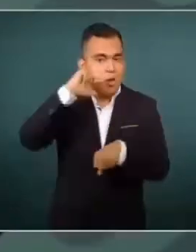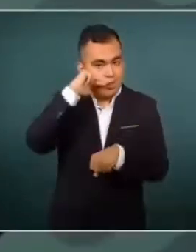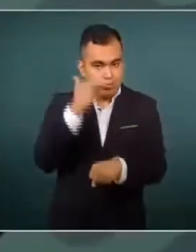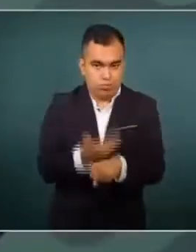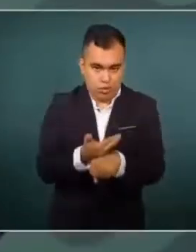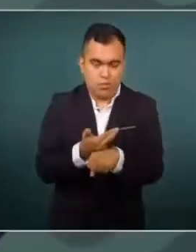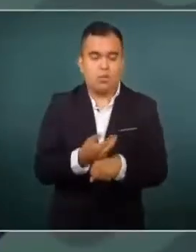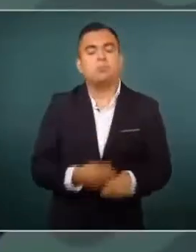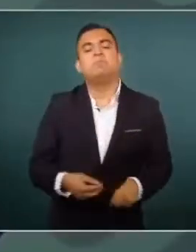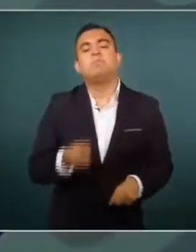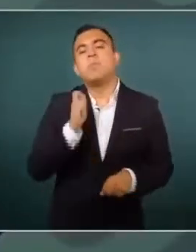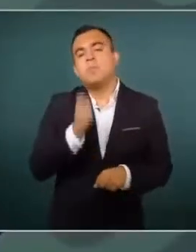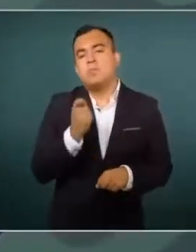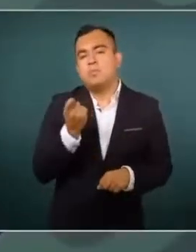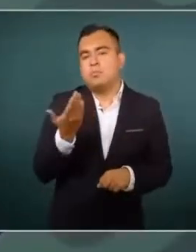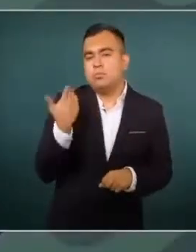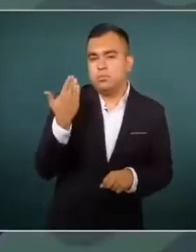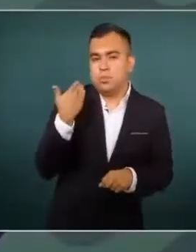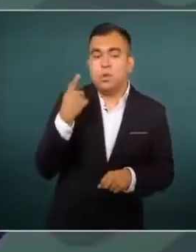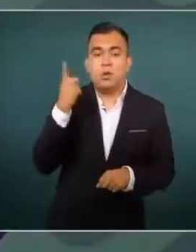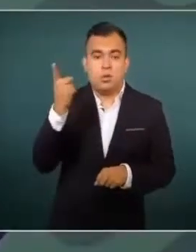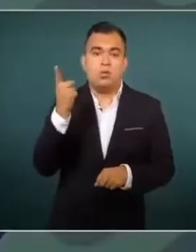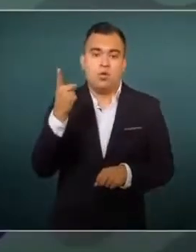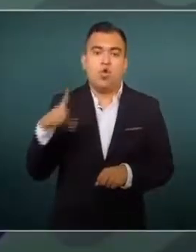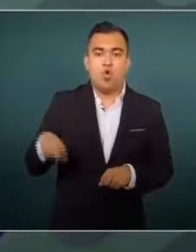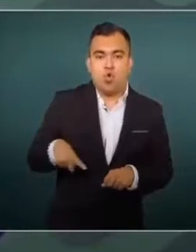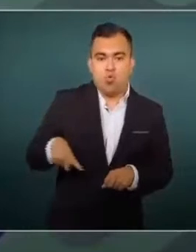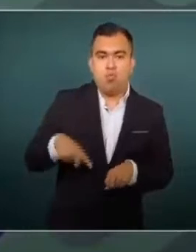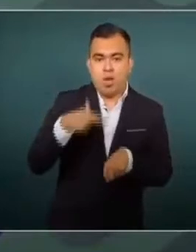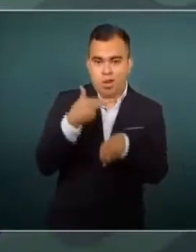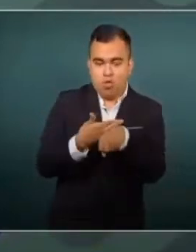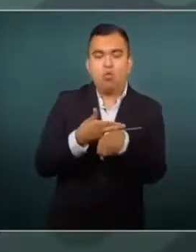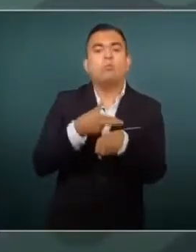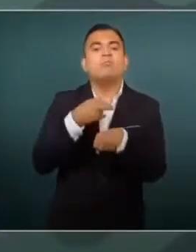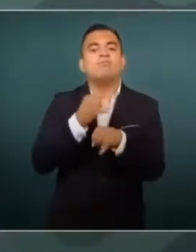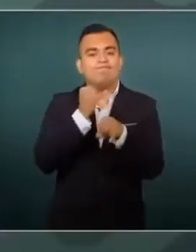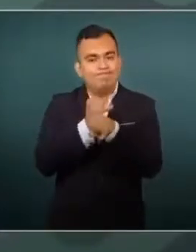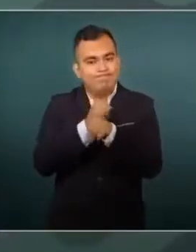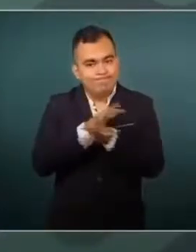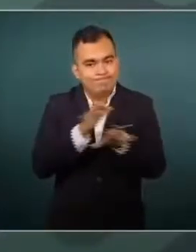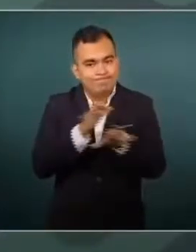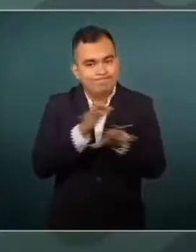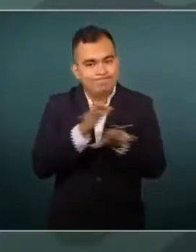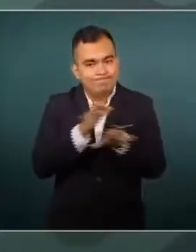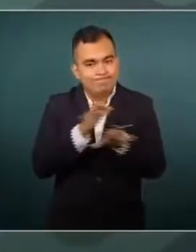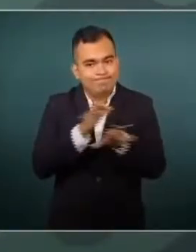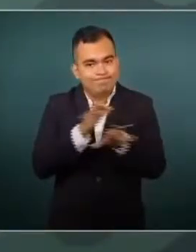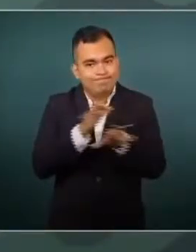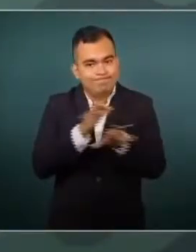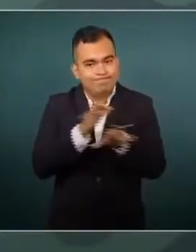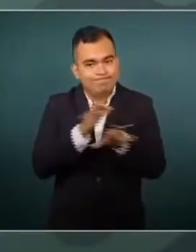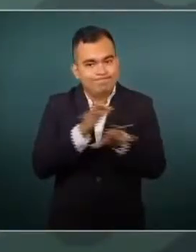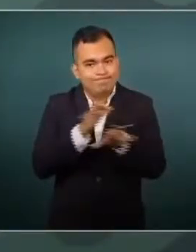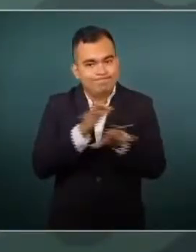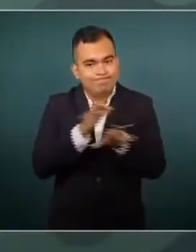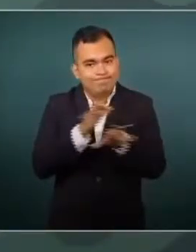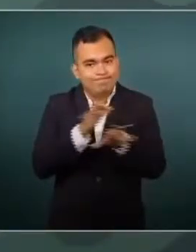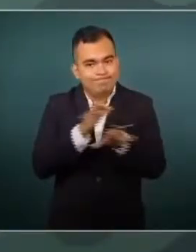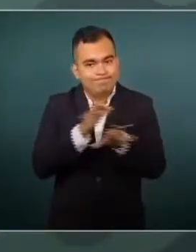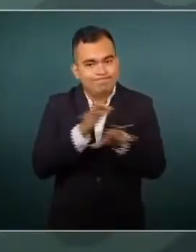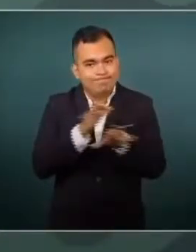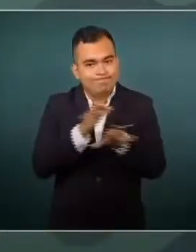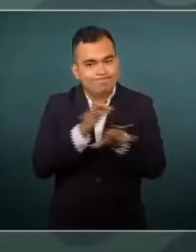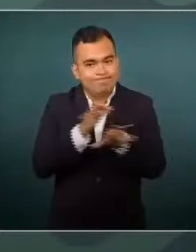Hace un momento informó el gobernador sobre este tema. And he said just a few moments ago,